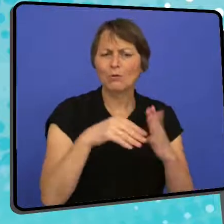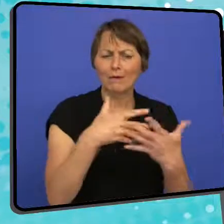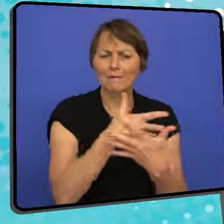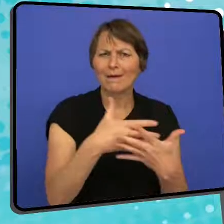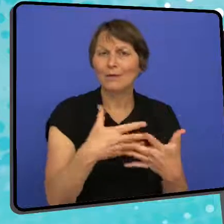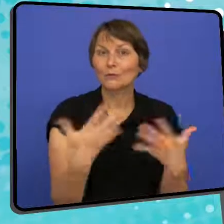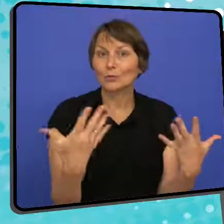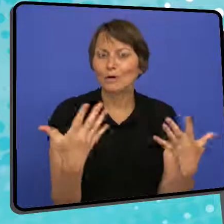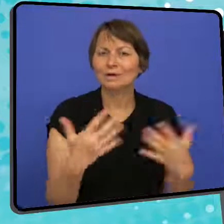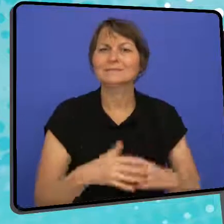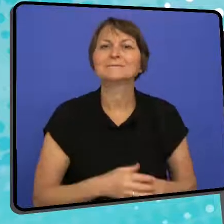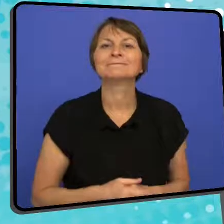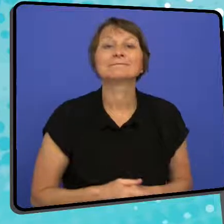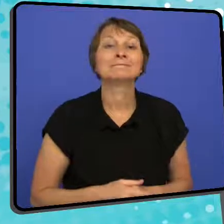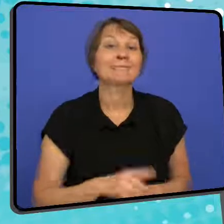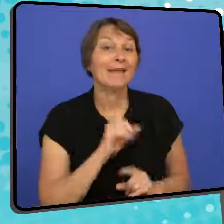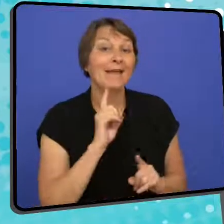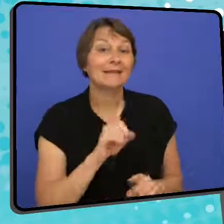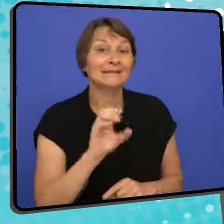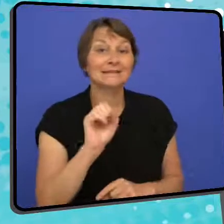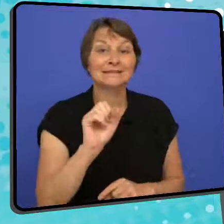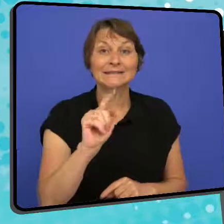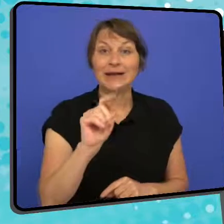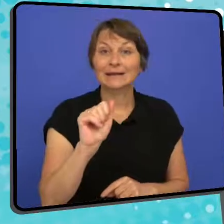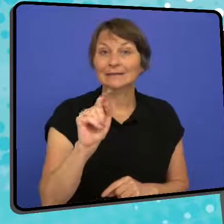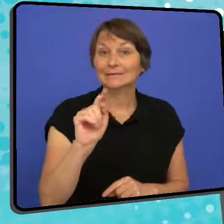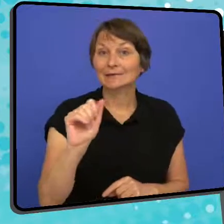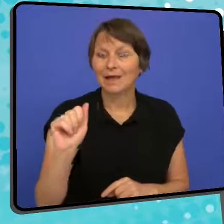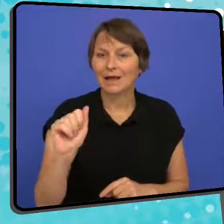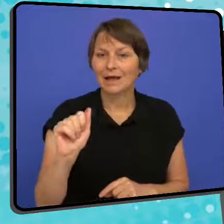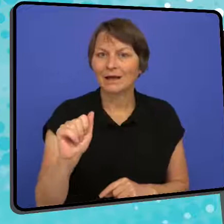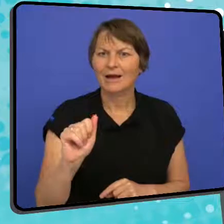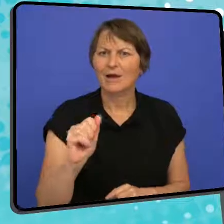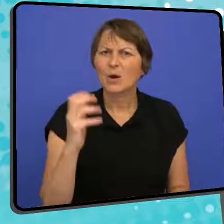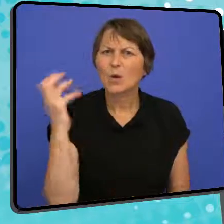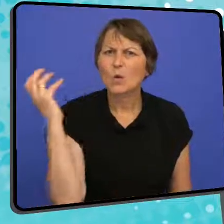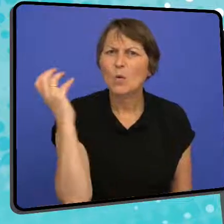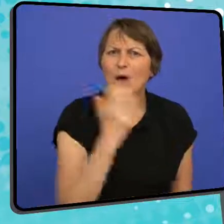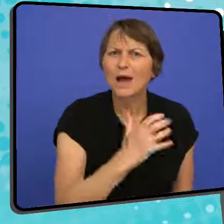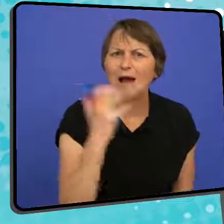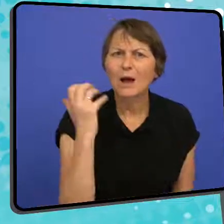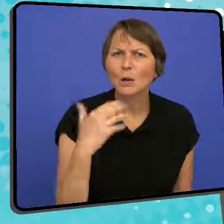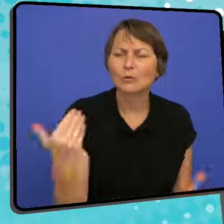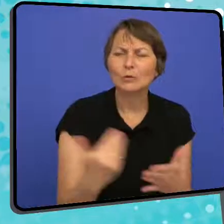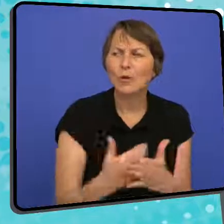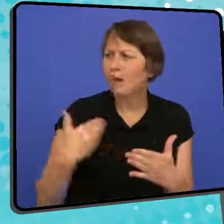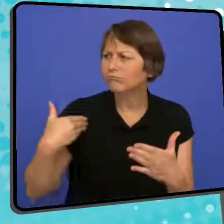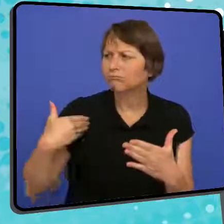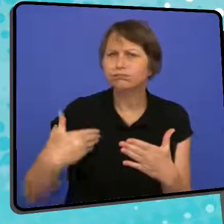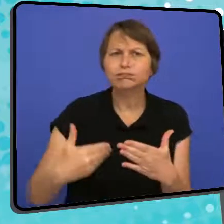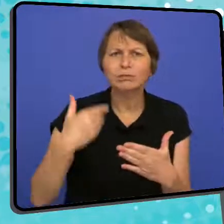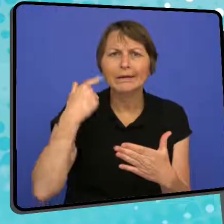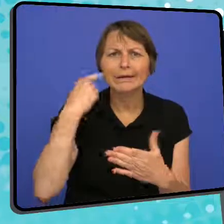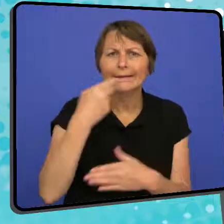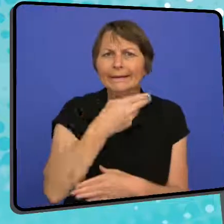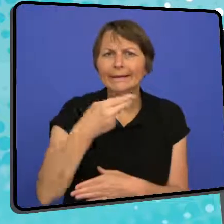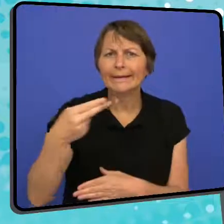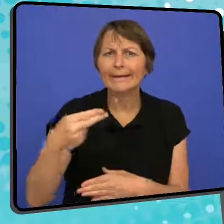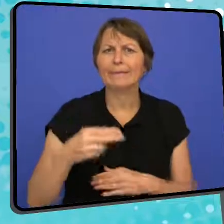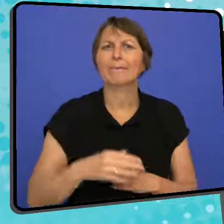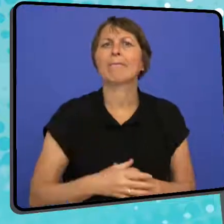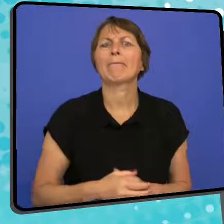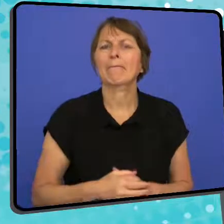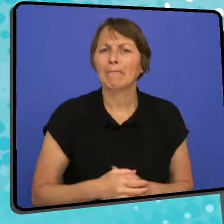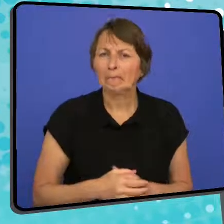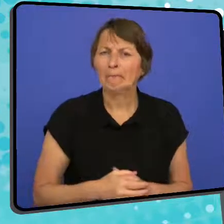Stata. Oh gosh, that is a new one. Nice. Yeah, I'm Very an complex person. That's